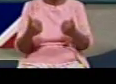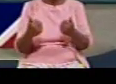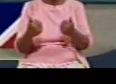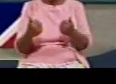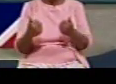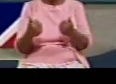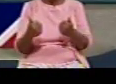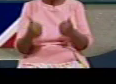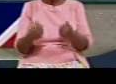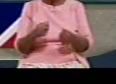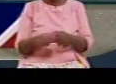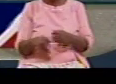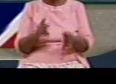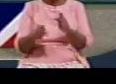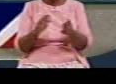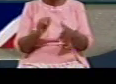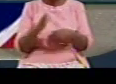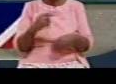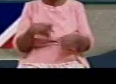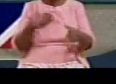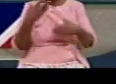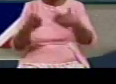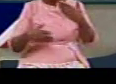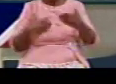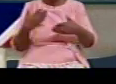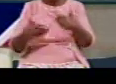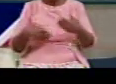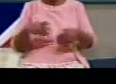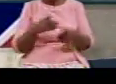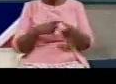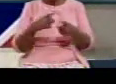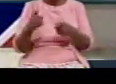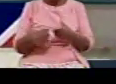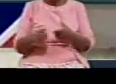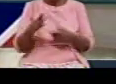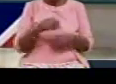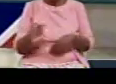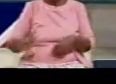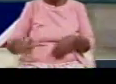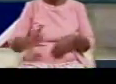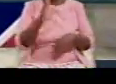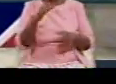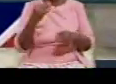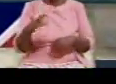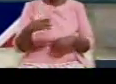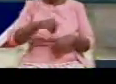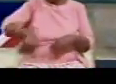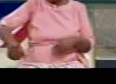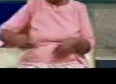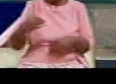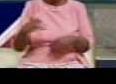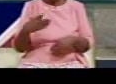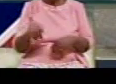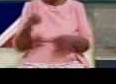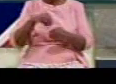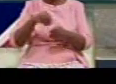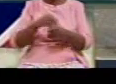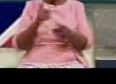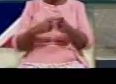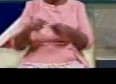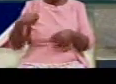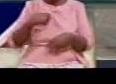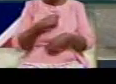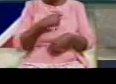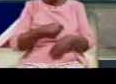people who are fervent in what they're doing, and we're sowers of the seed. We're soul winners, and we're taking the seed